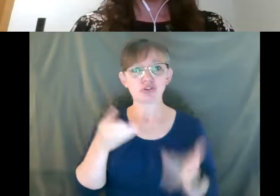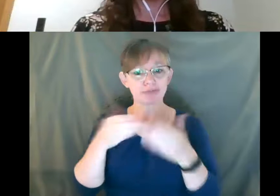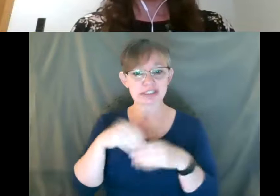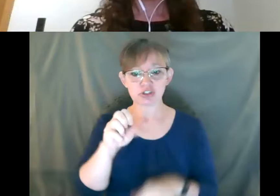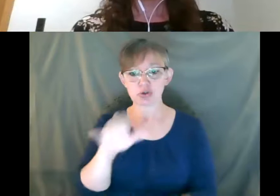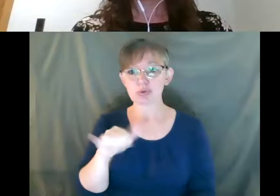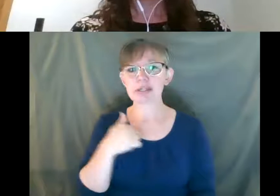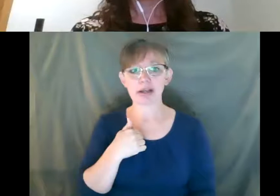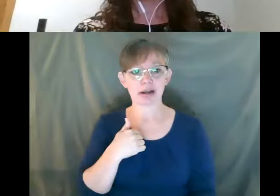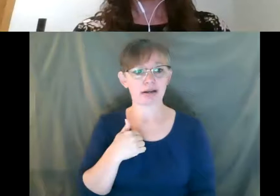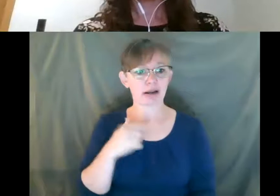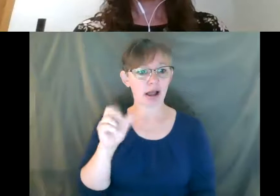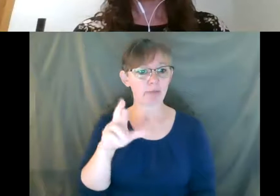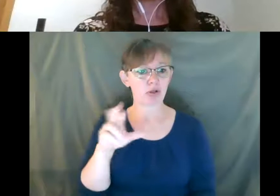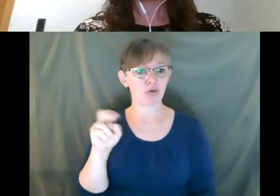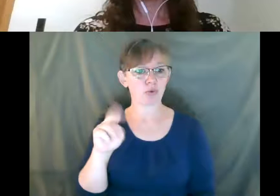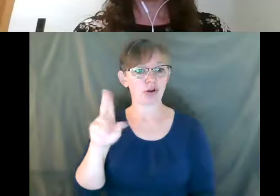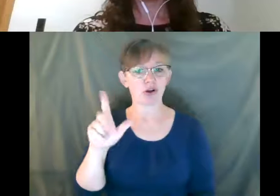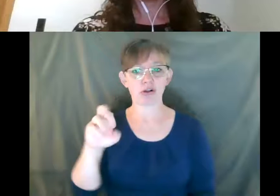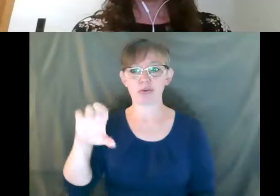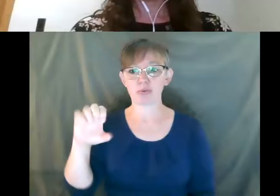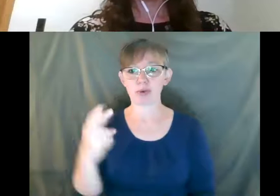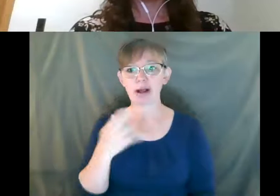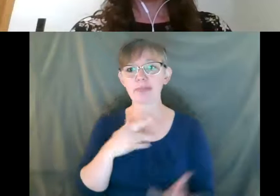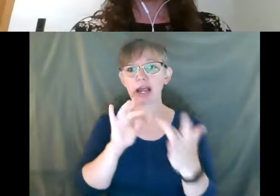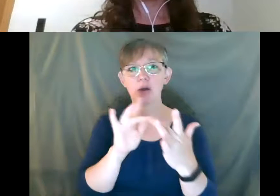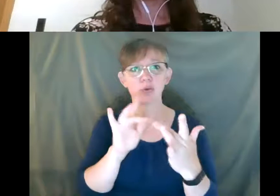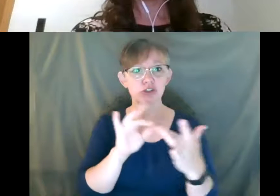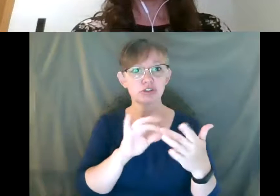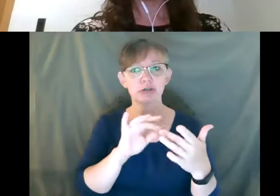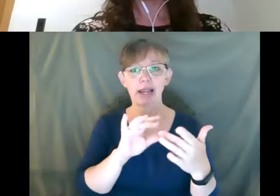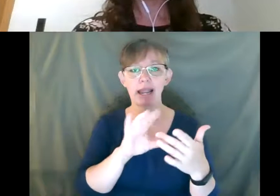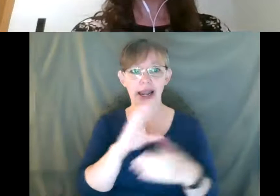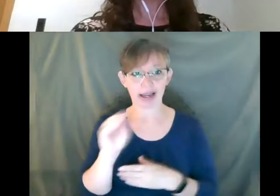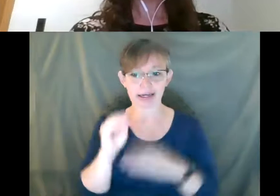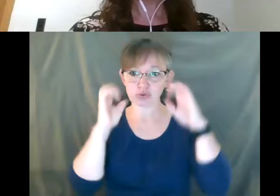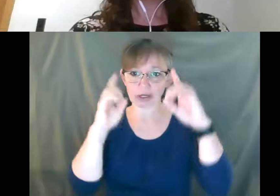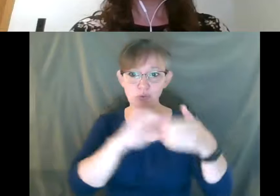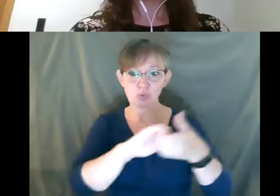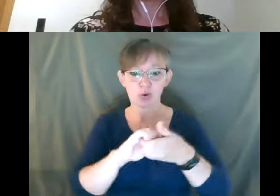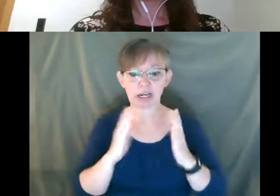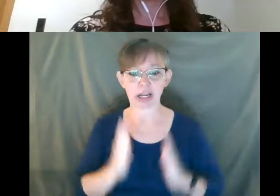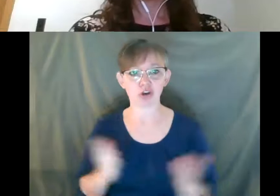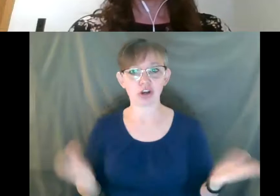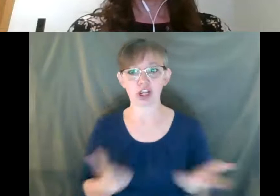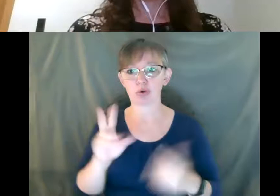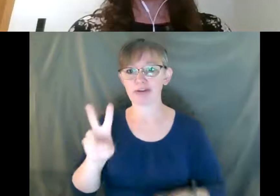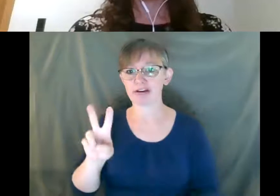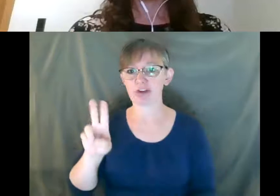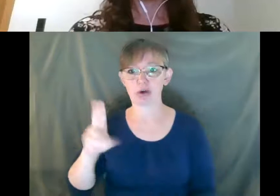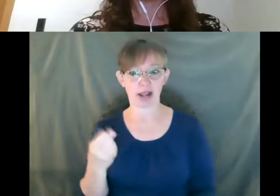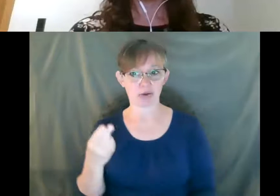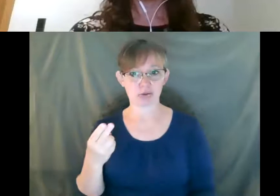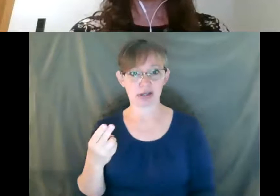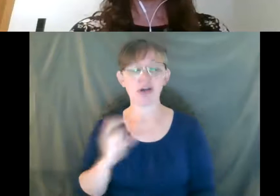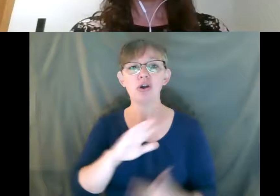Life Prevention and Outreach Coordinator at Vera House. All webinars offered during this conference are free thanks to the generous support